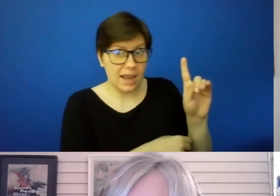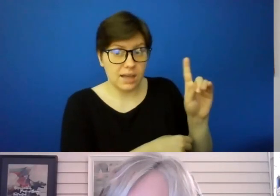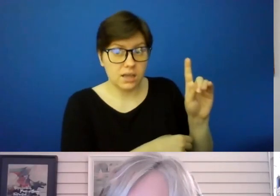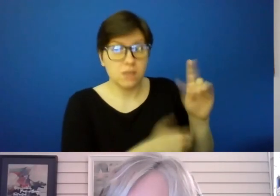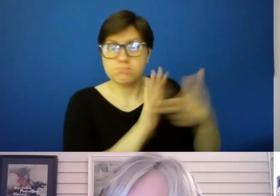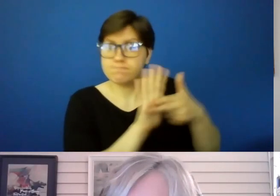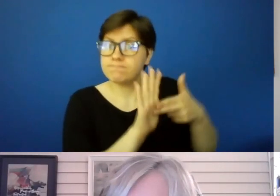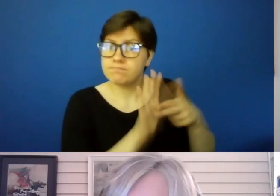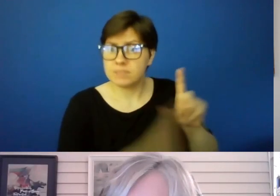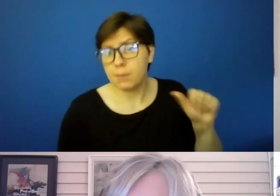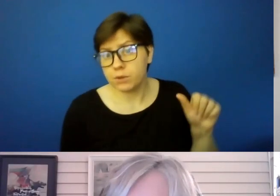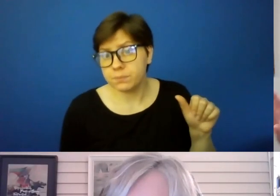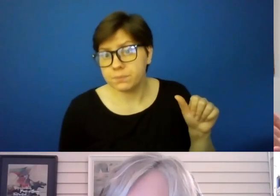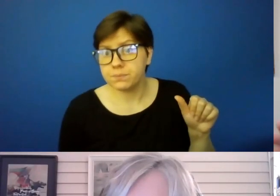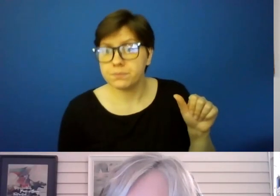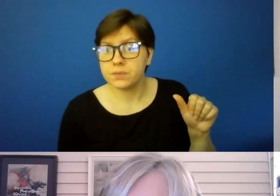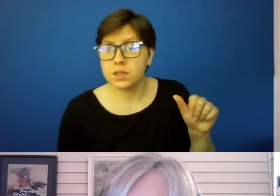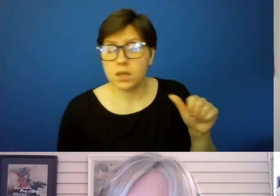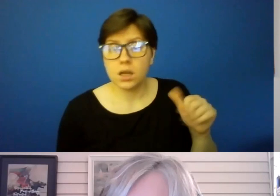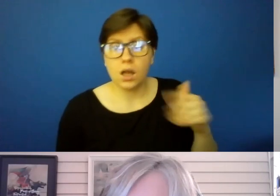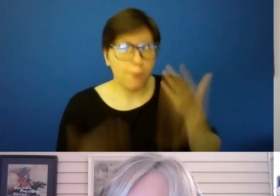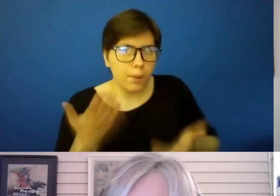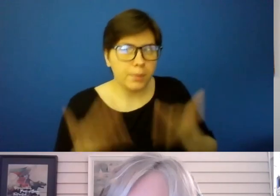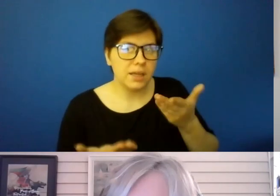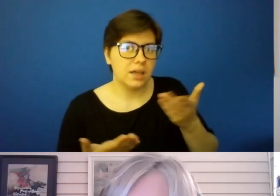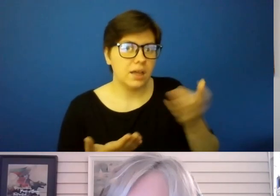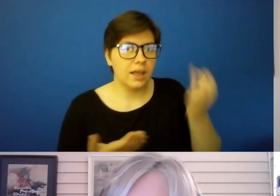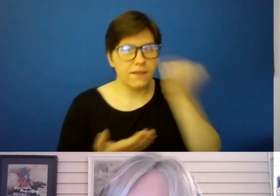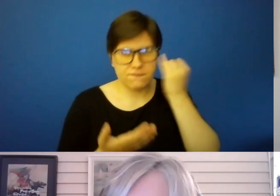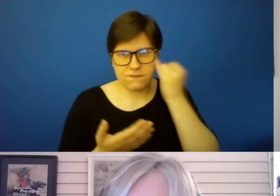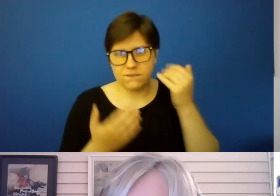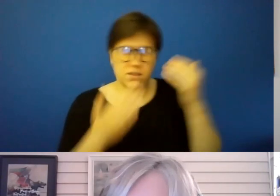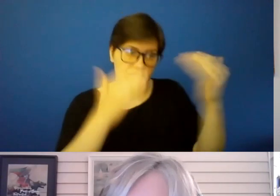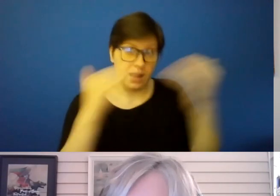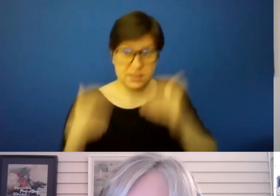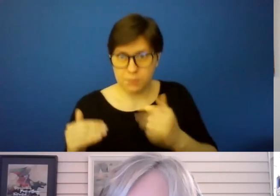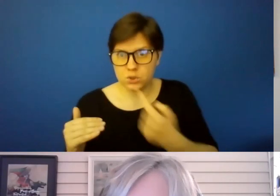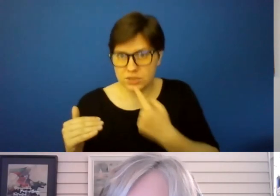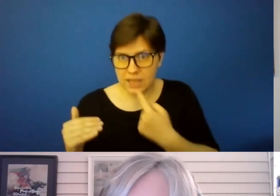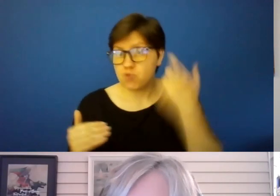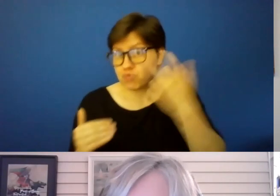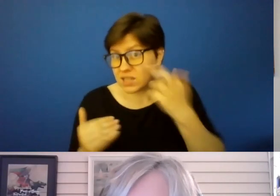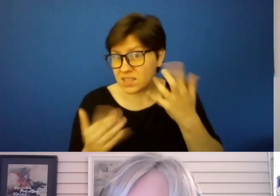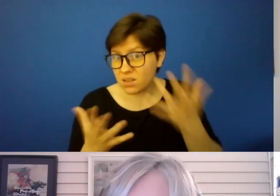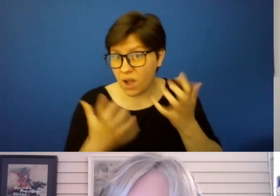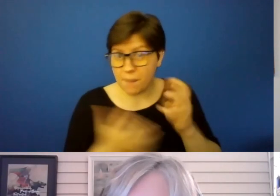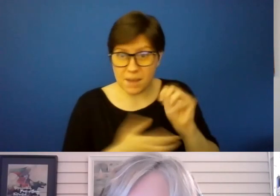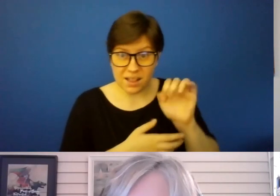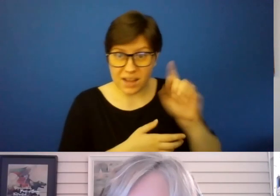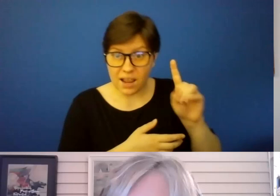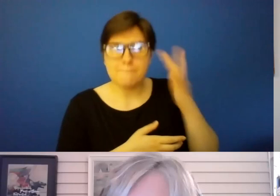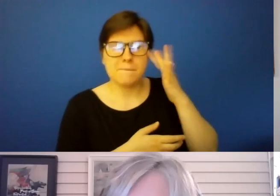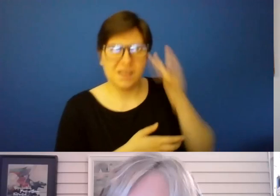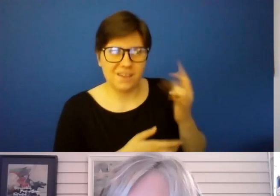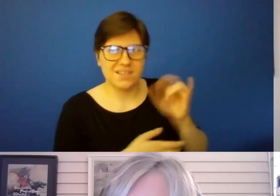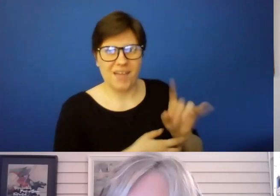is disabled. And probably you could go the next step and say, the reason they want medical aid in dying is because of their